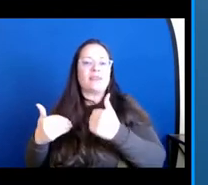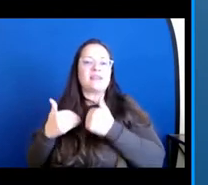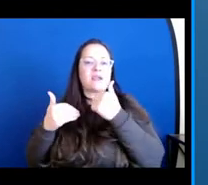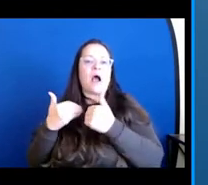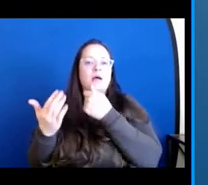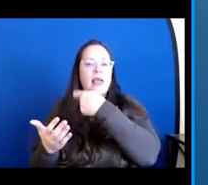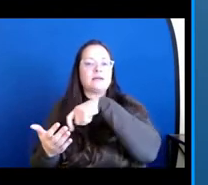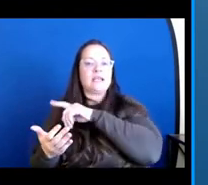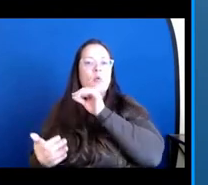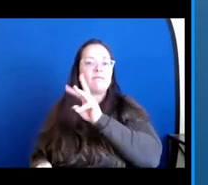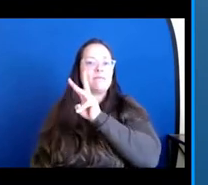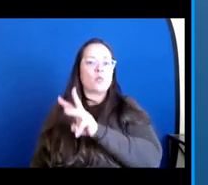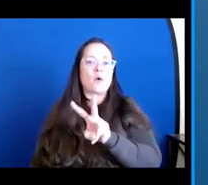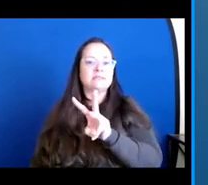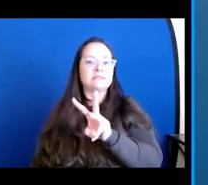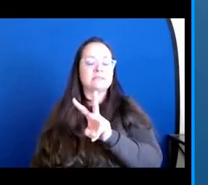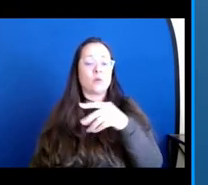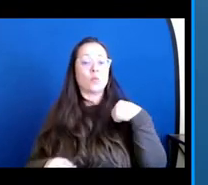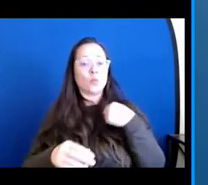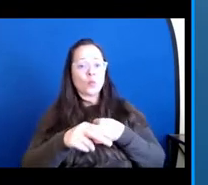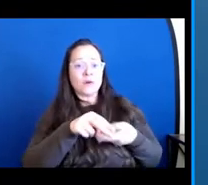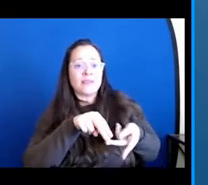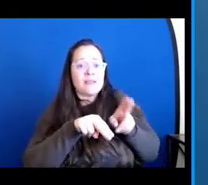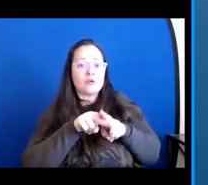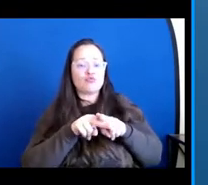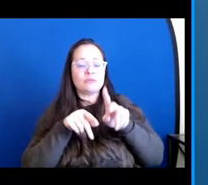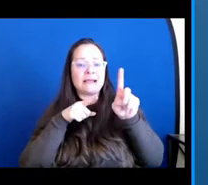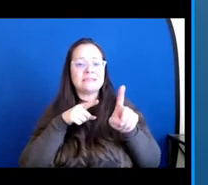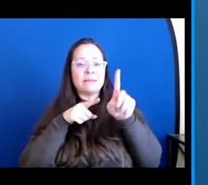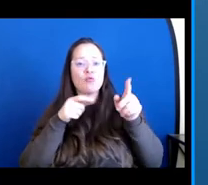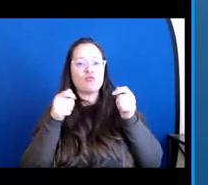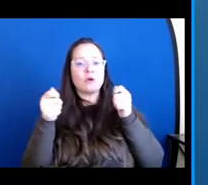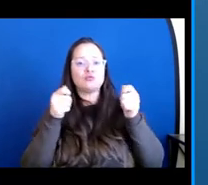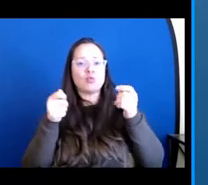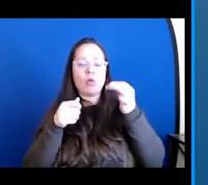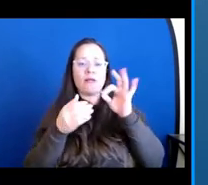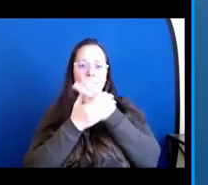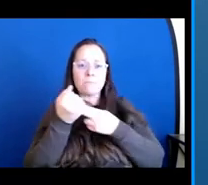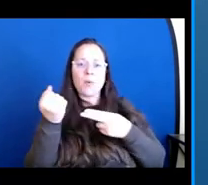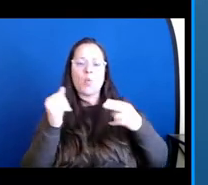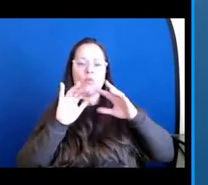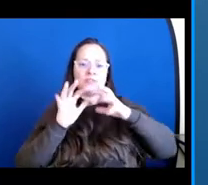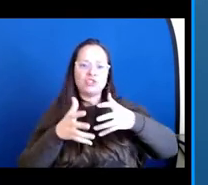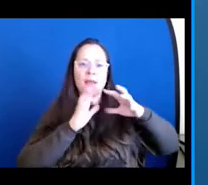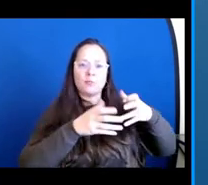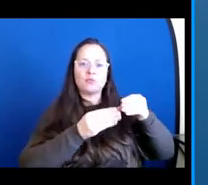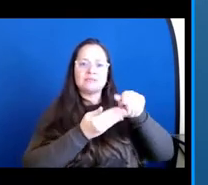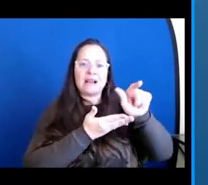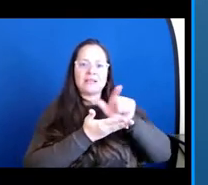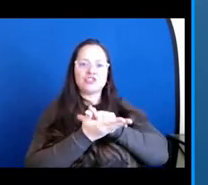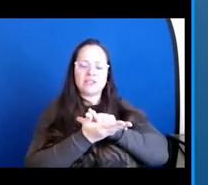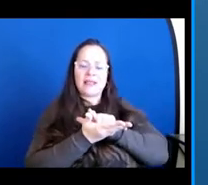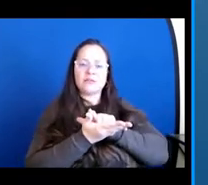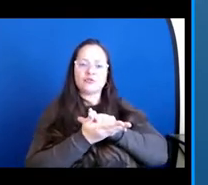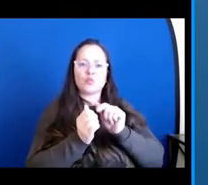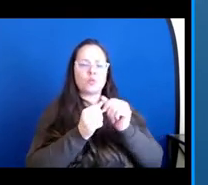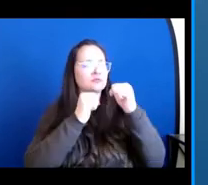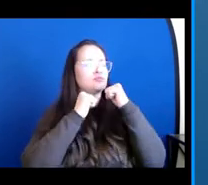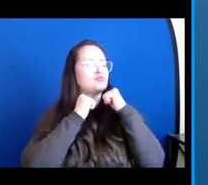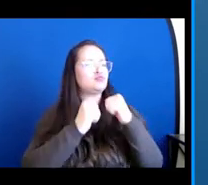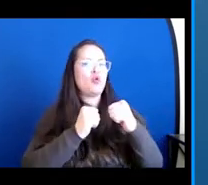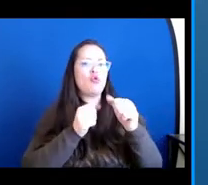the West we increase Democratic control of both Chambers and the legislatures with strong